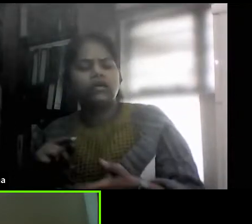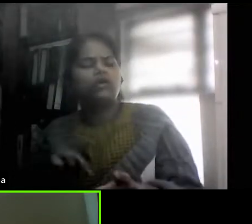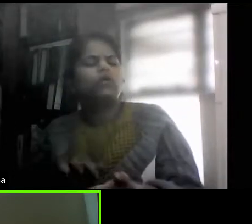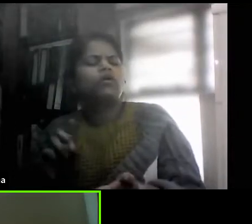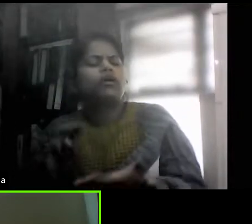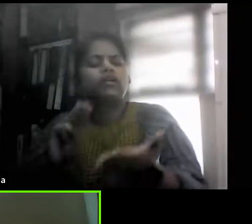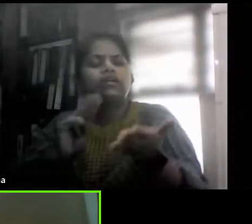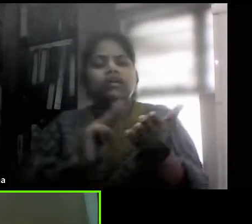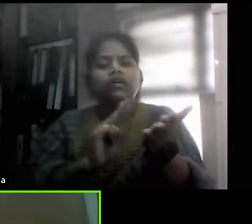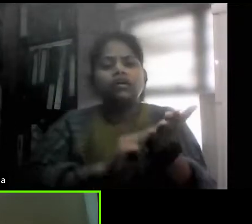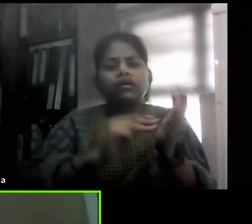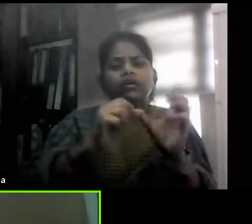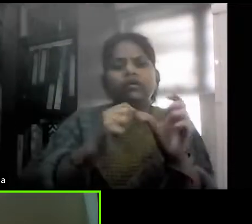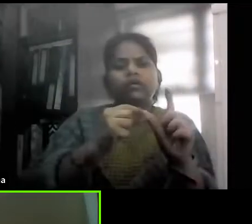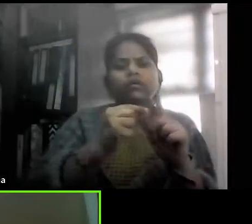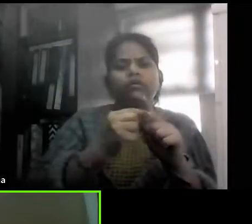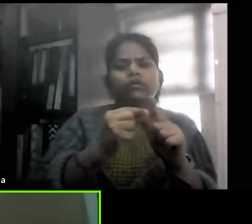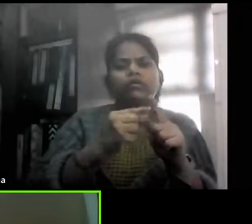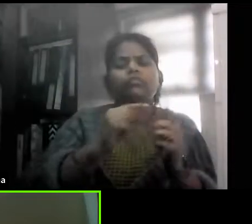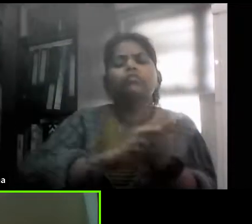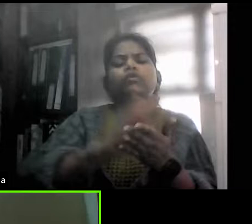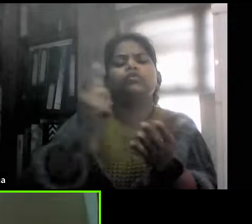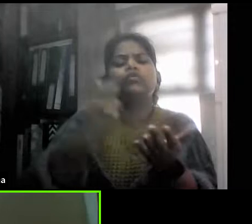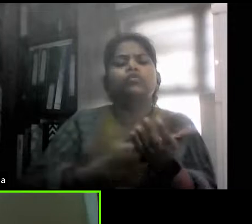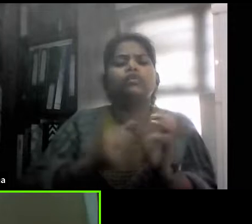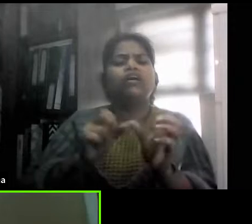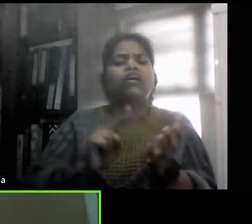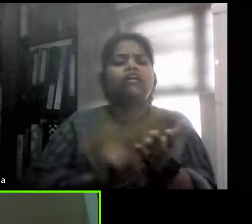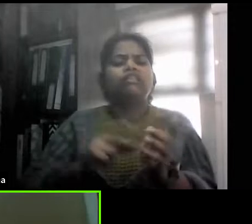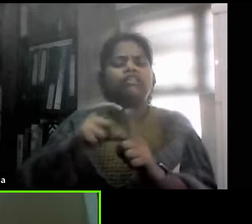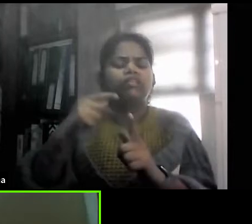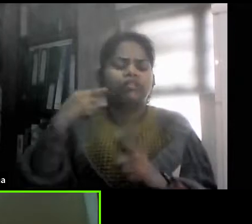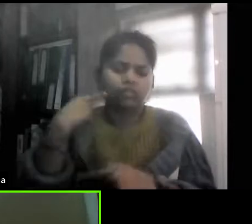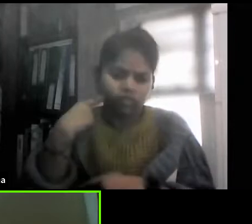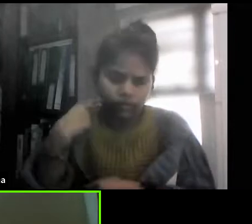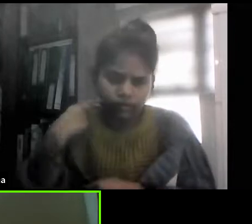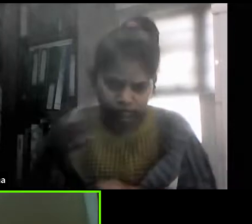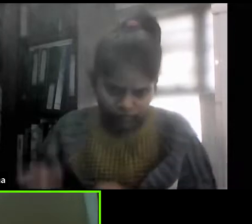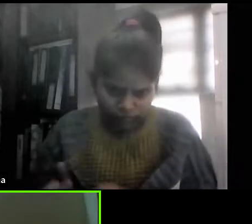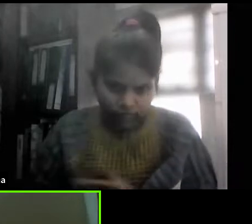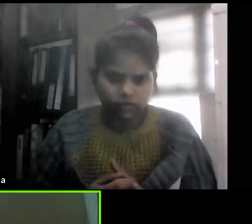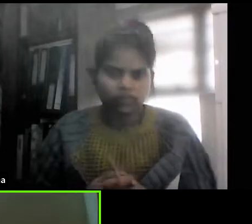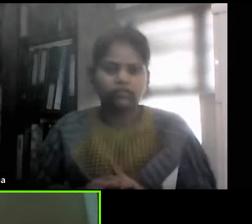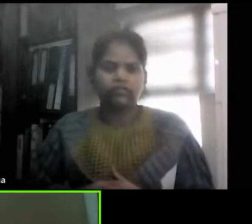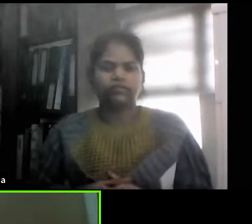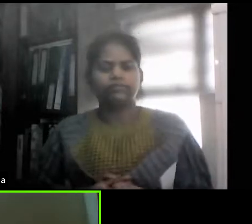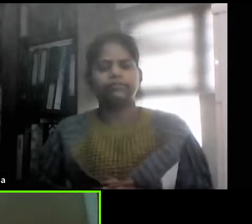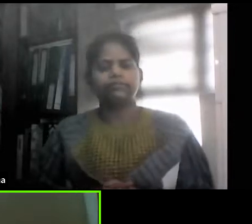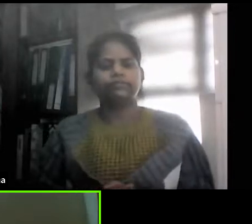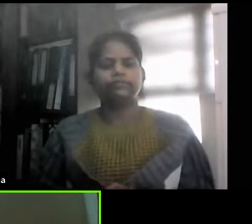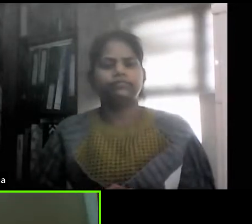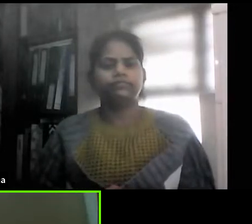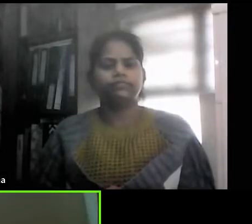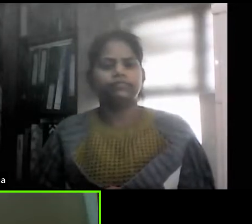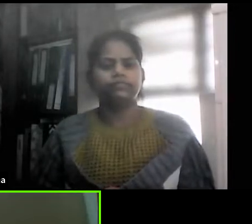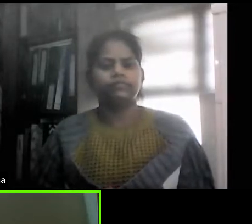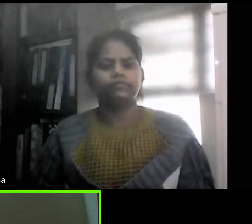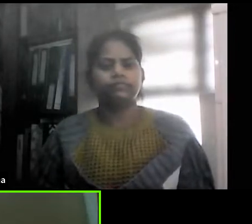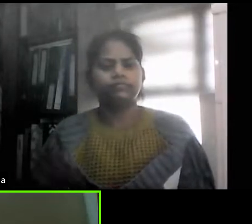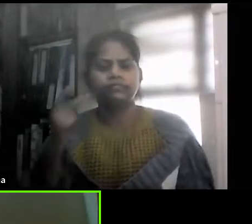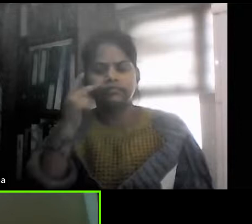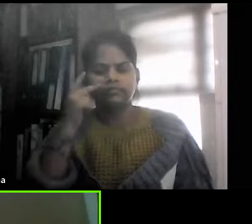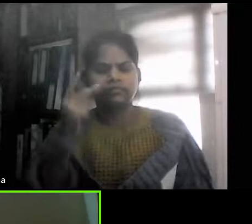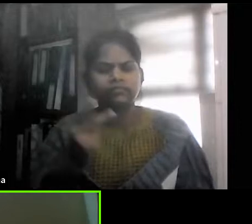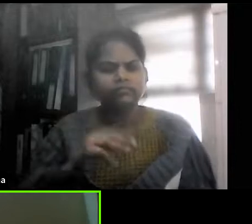situation. And Meenu Bombani, who also focused on disability rights movement, she also